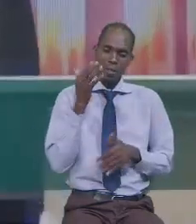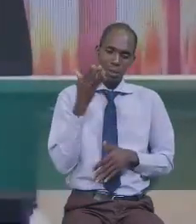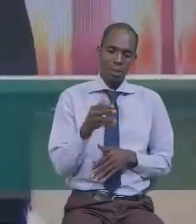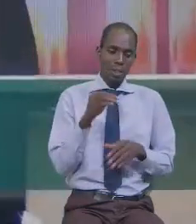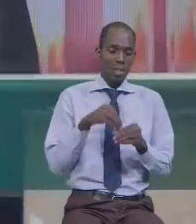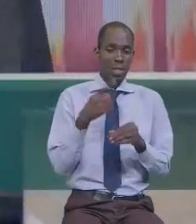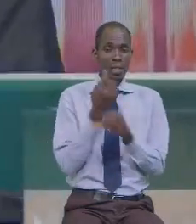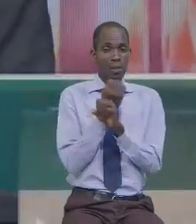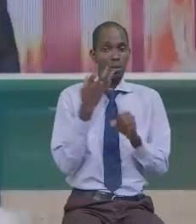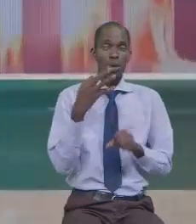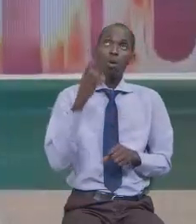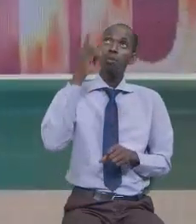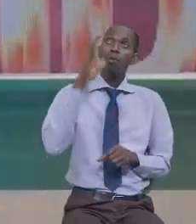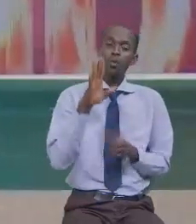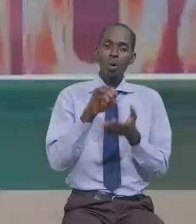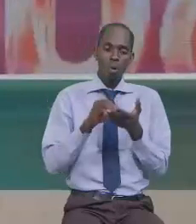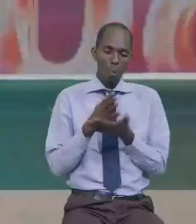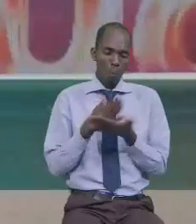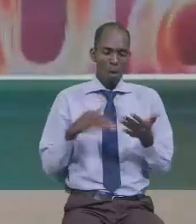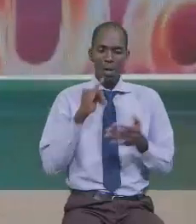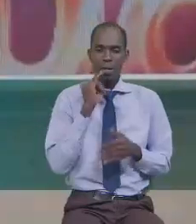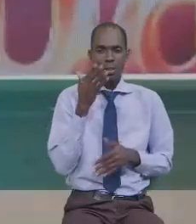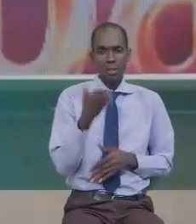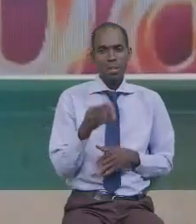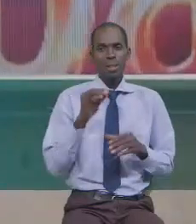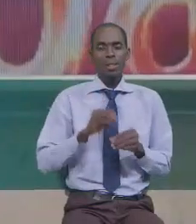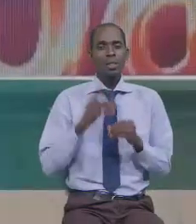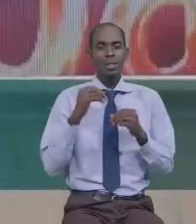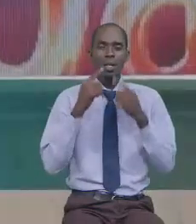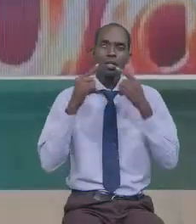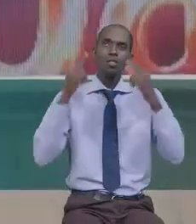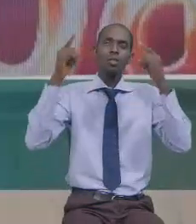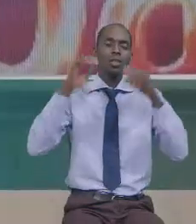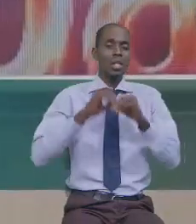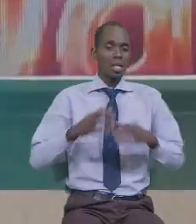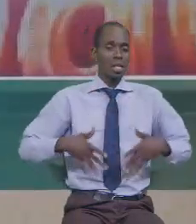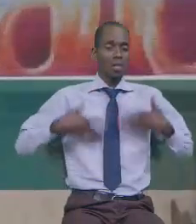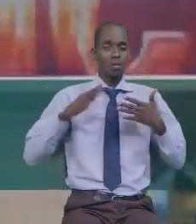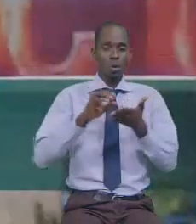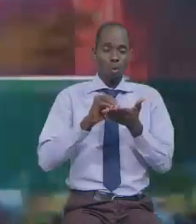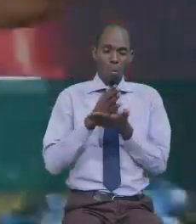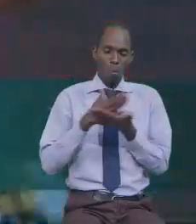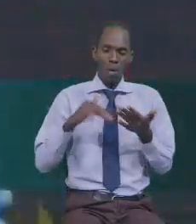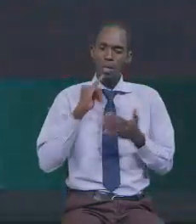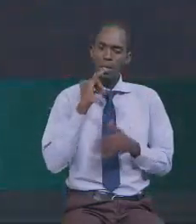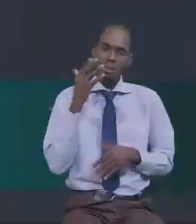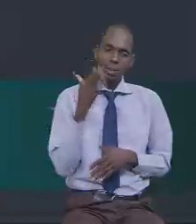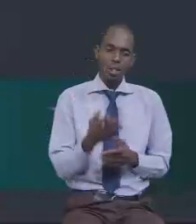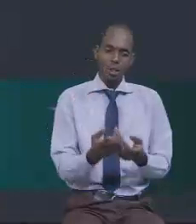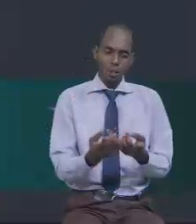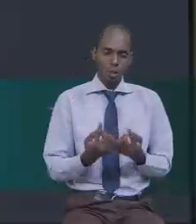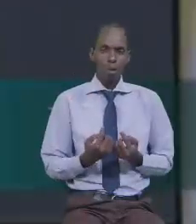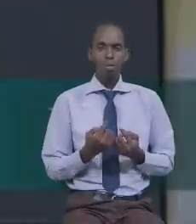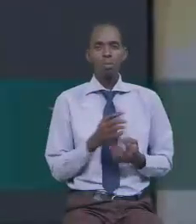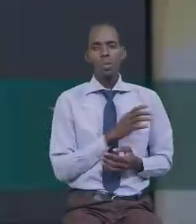your portion is there. In the success in life, your portion is there. Come.